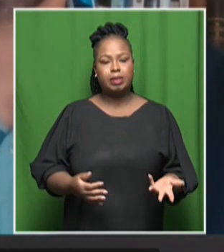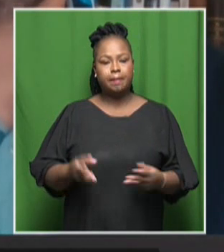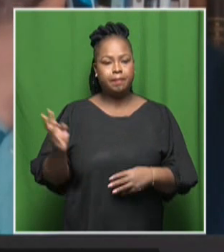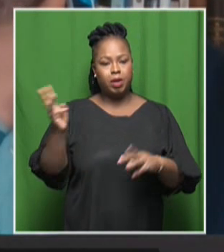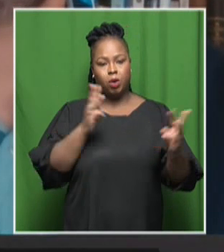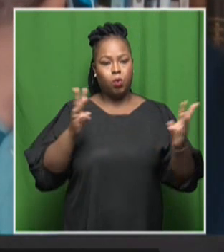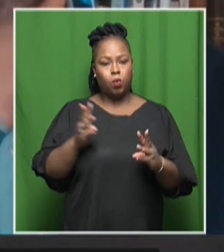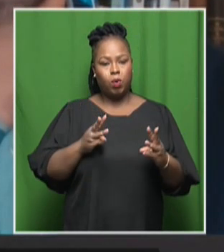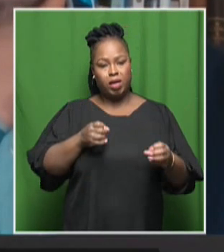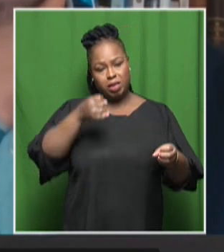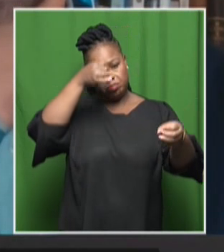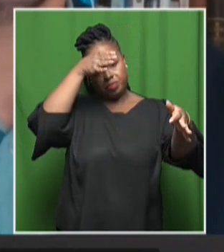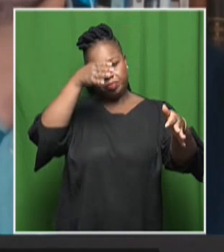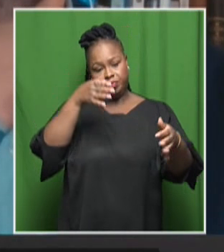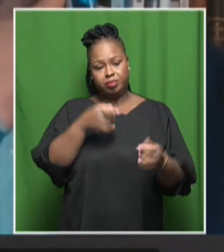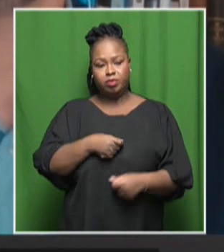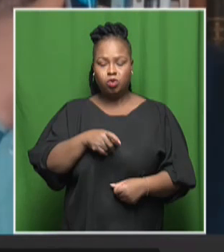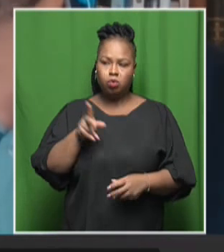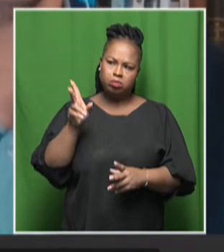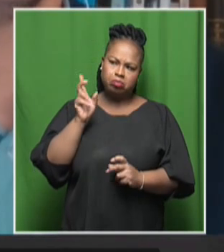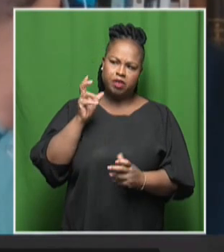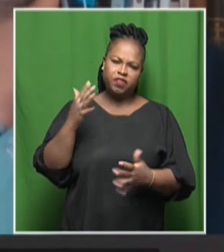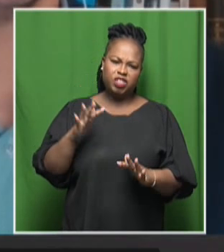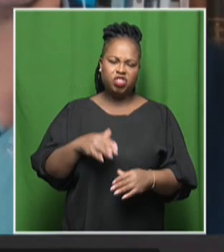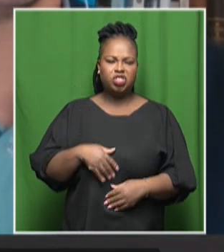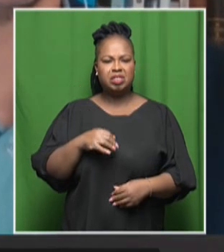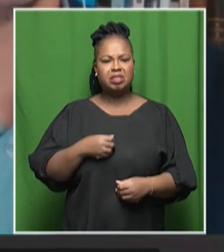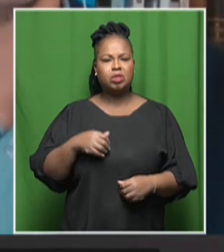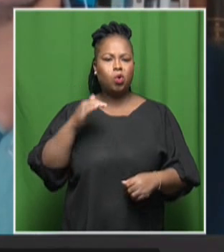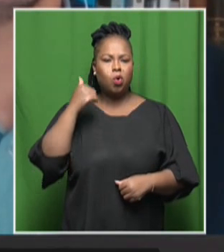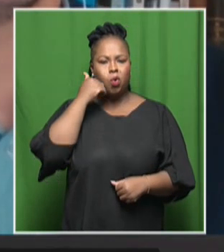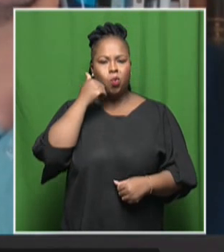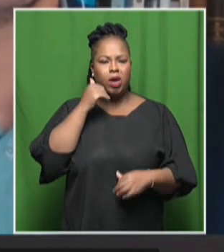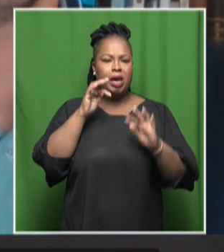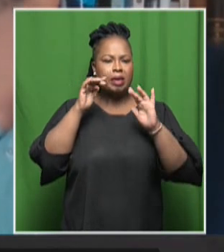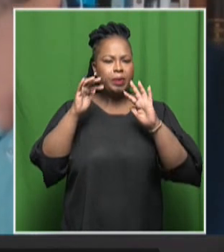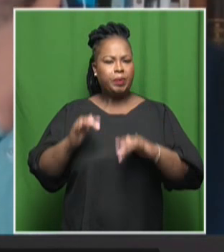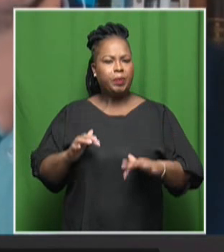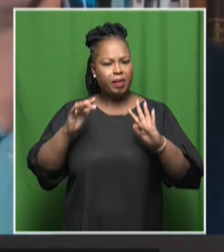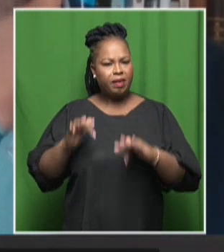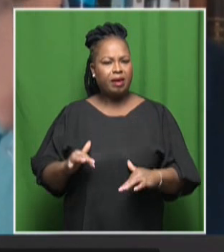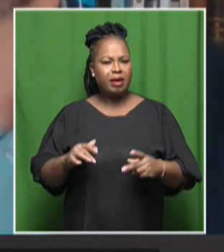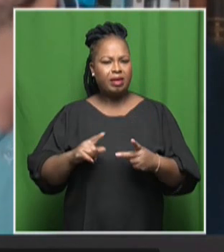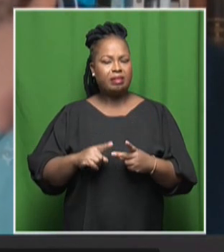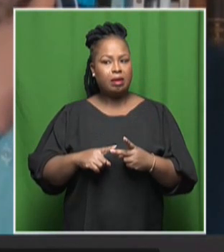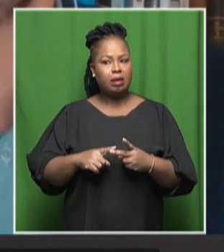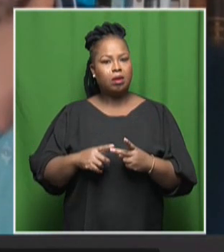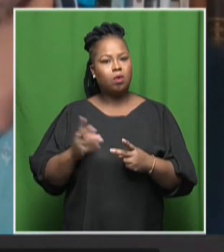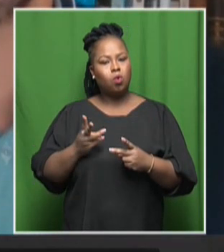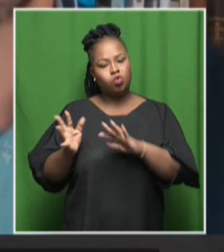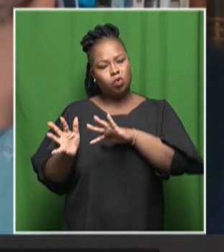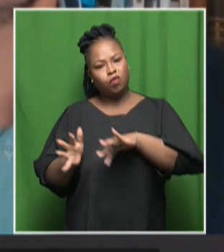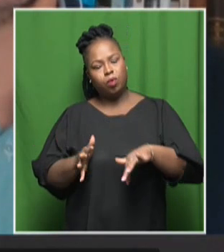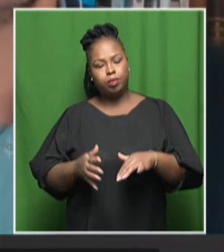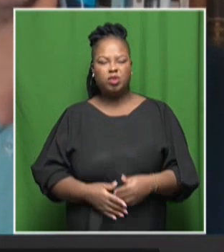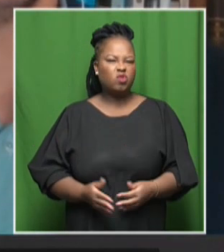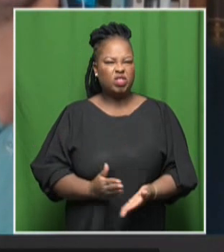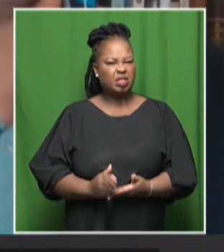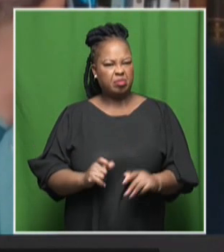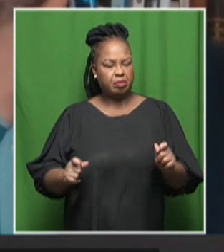meteorologists here during the weather forecast about La Nina, about cut-off lows and those sort of things. But of course, to lay